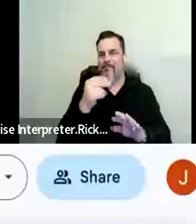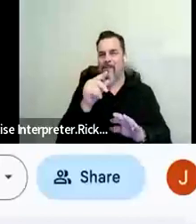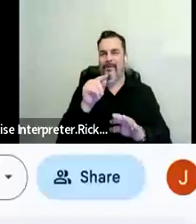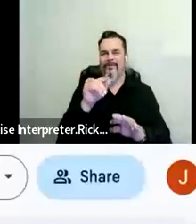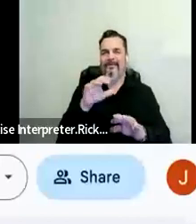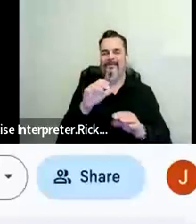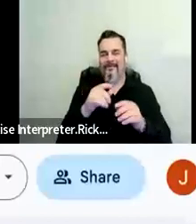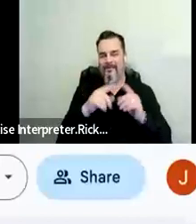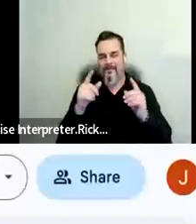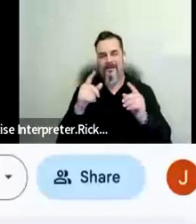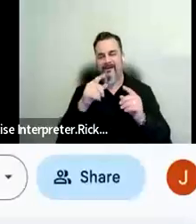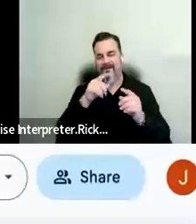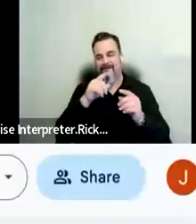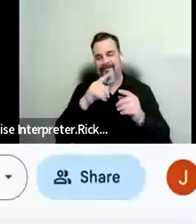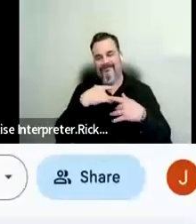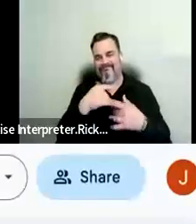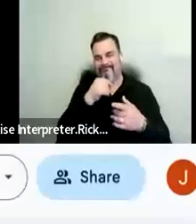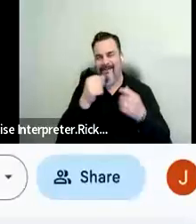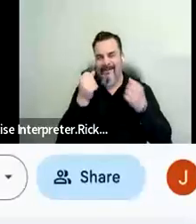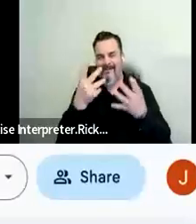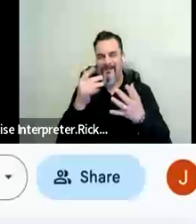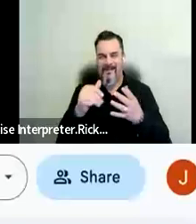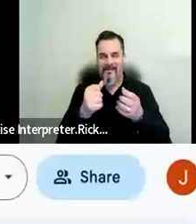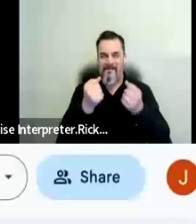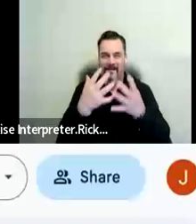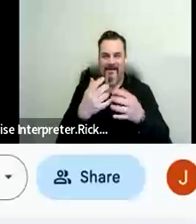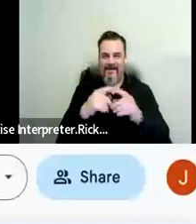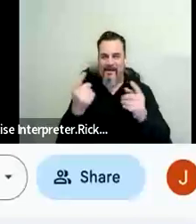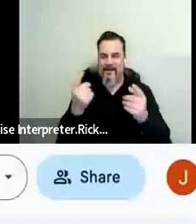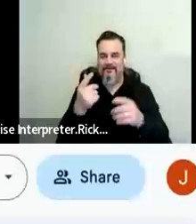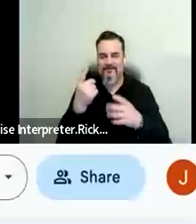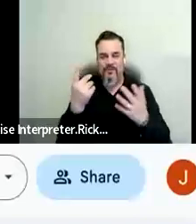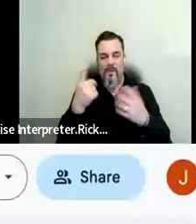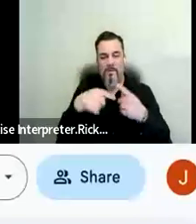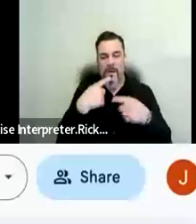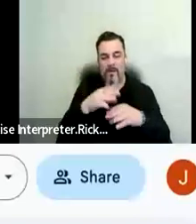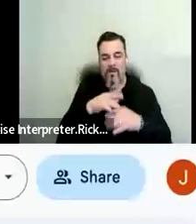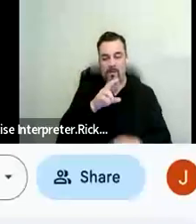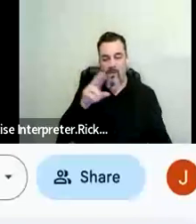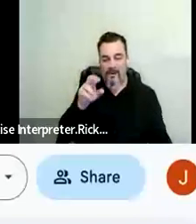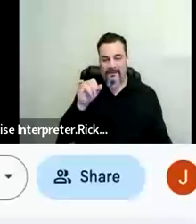are usually not given that many characters. How about the one on the right?